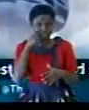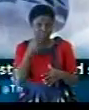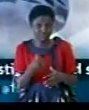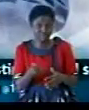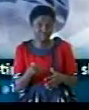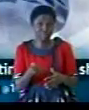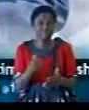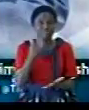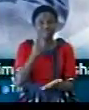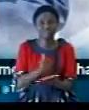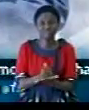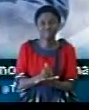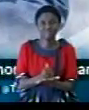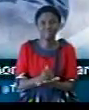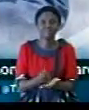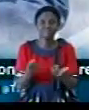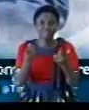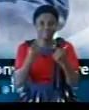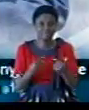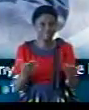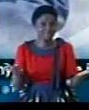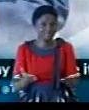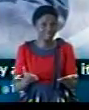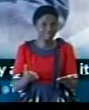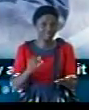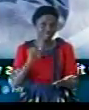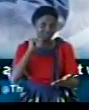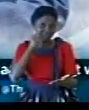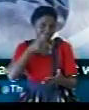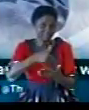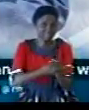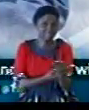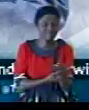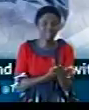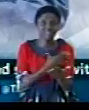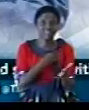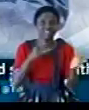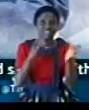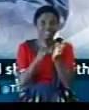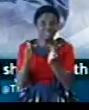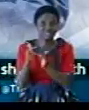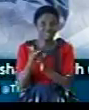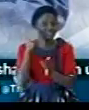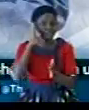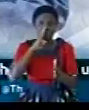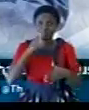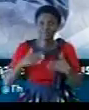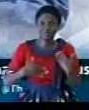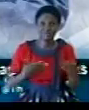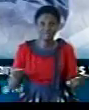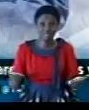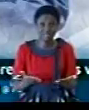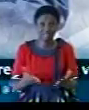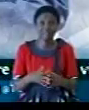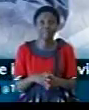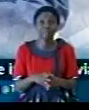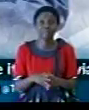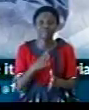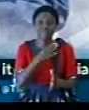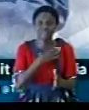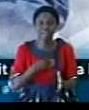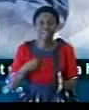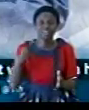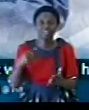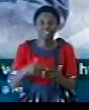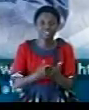the converts lunch hour with Jesus Christ will be happening tomorrow, 3 o'clock, at the event center right